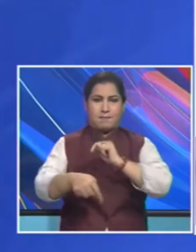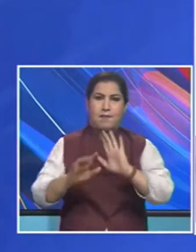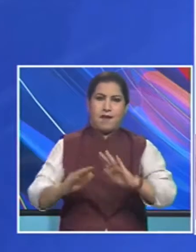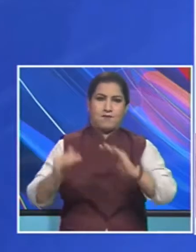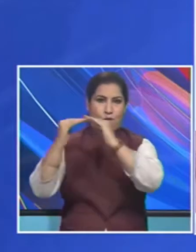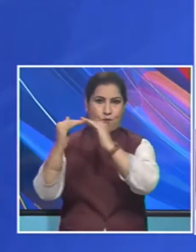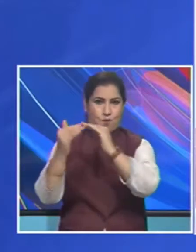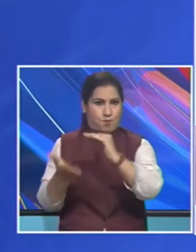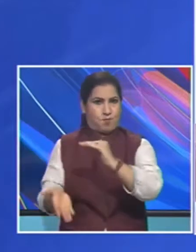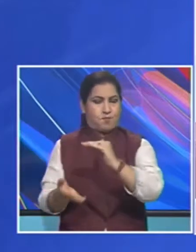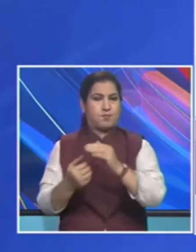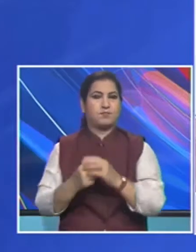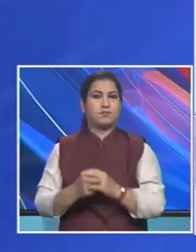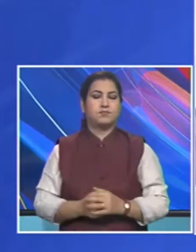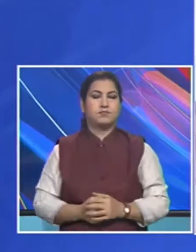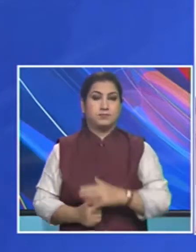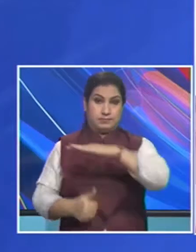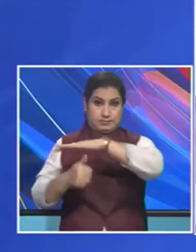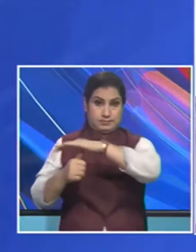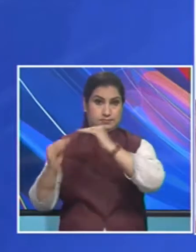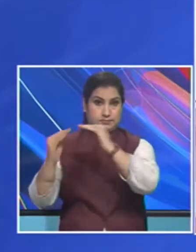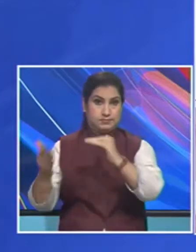residence.